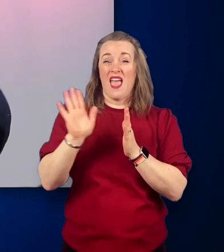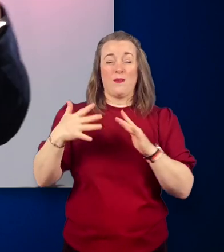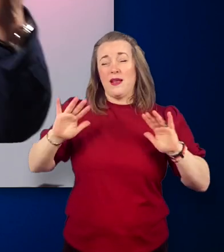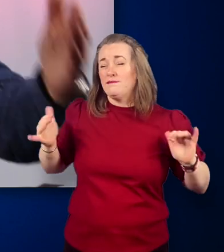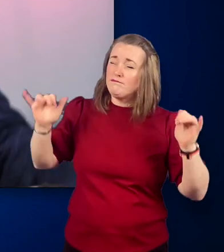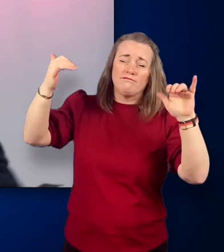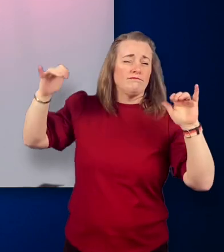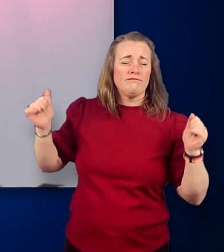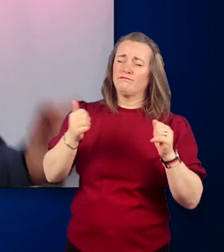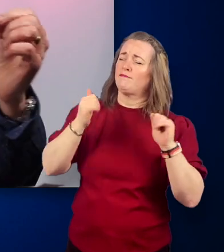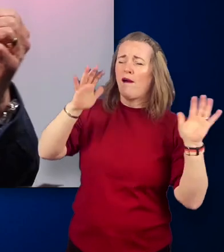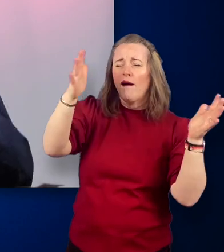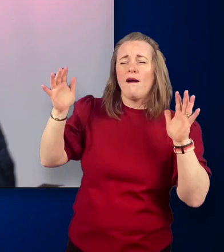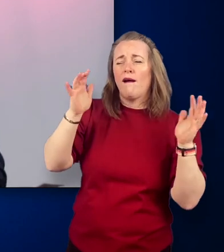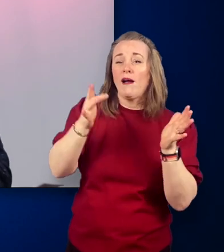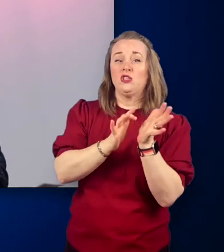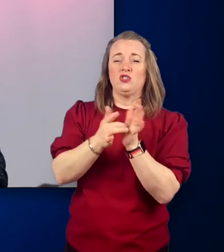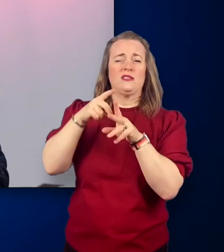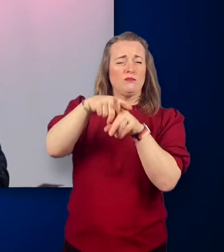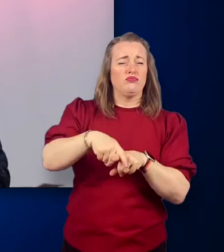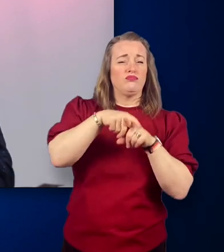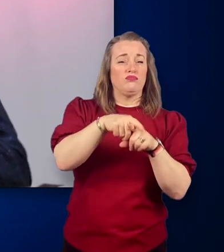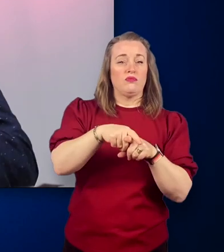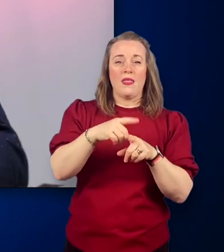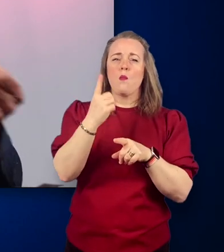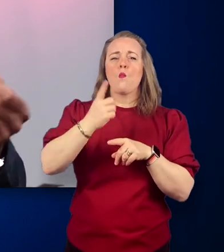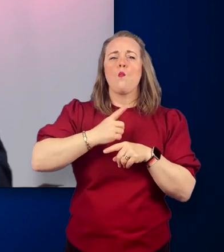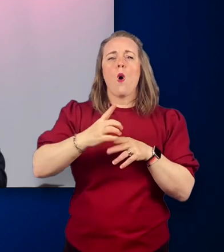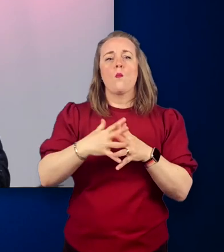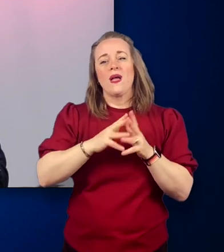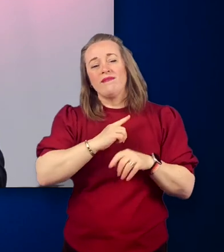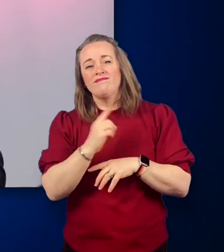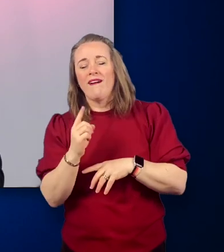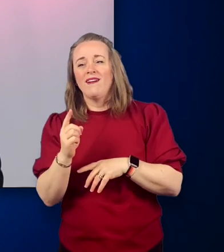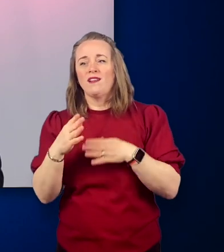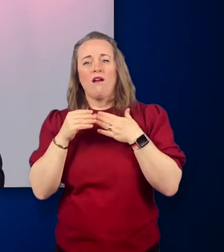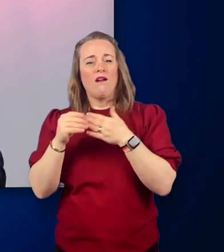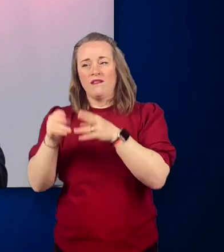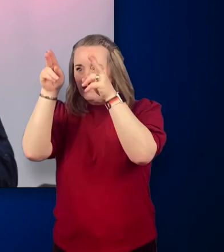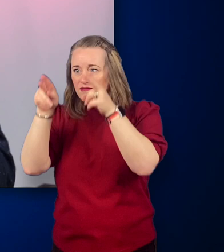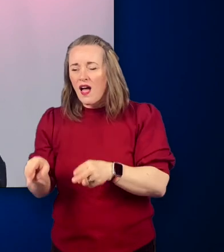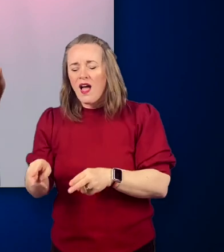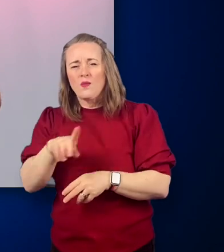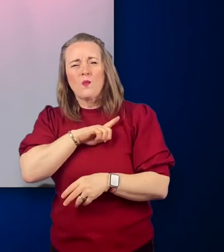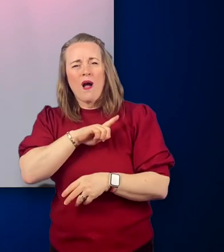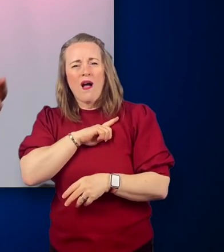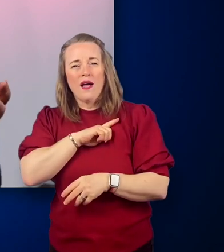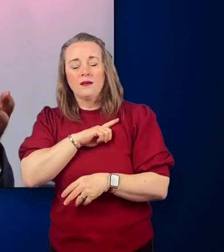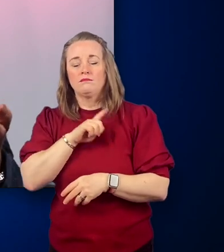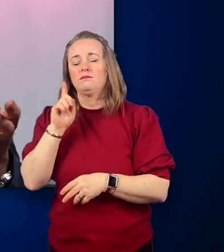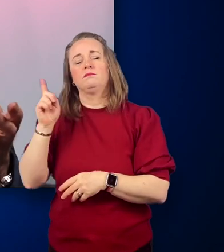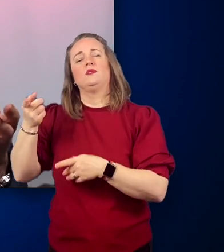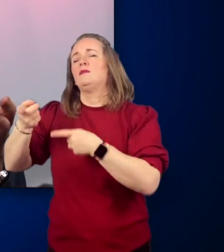is led like a lamb to be slaughtered. Why? Because he loves you so much. He loves a broken